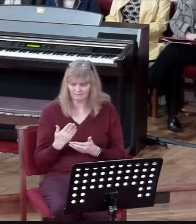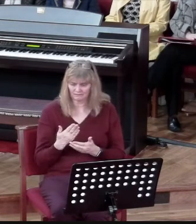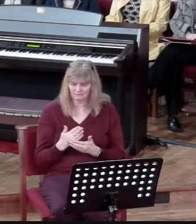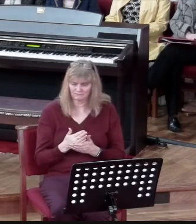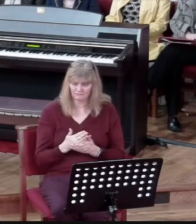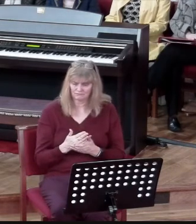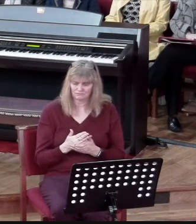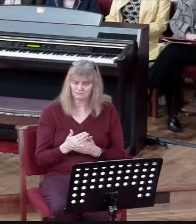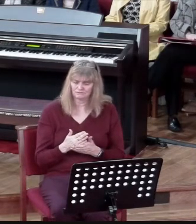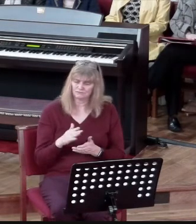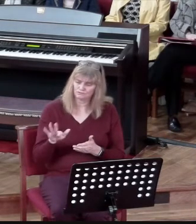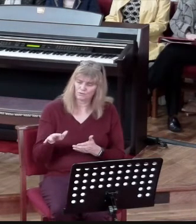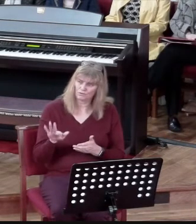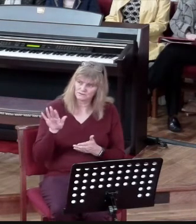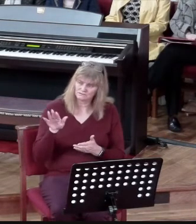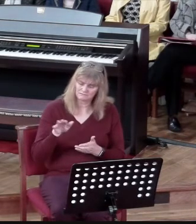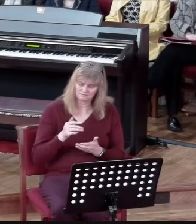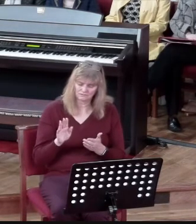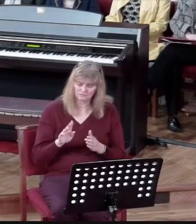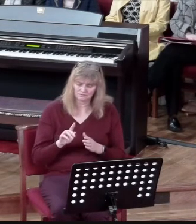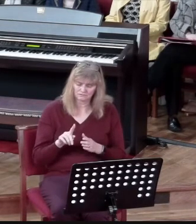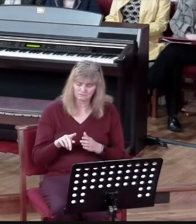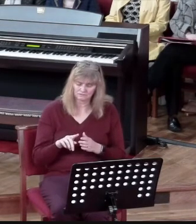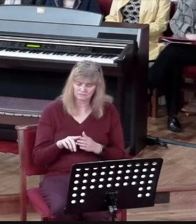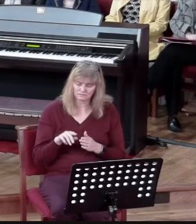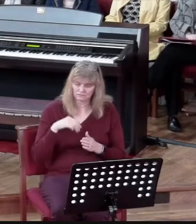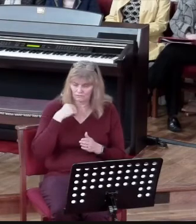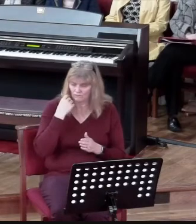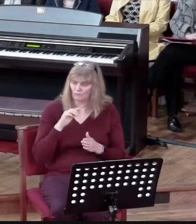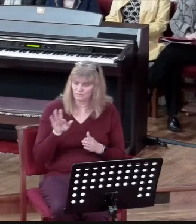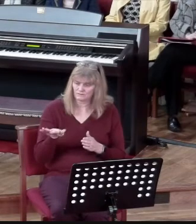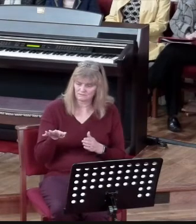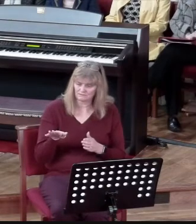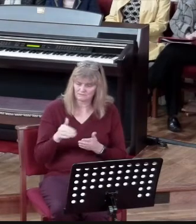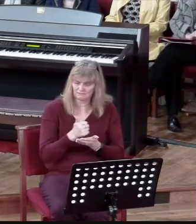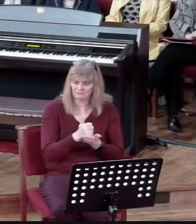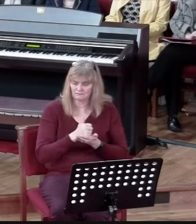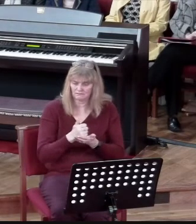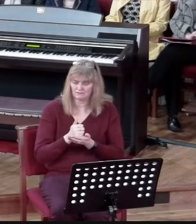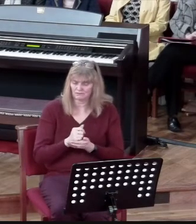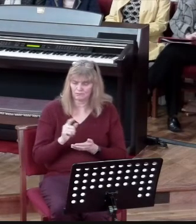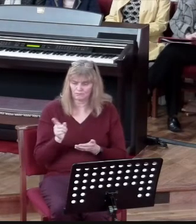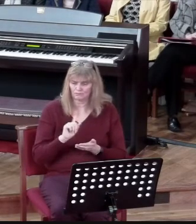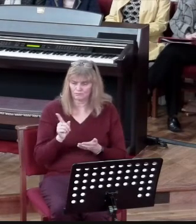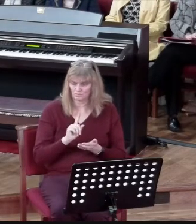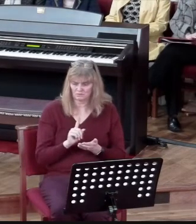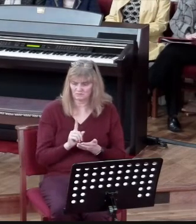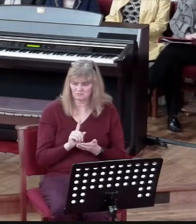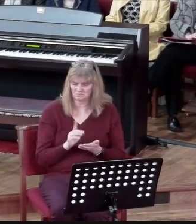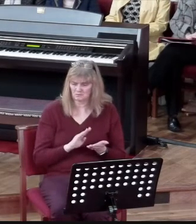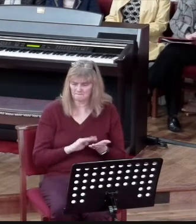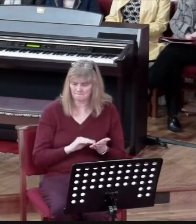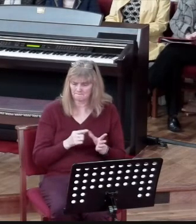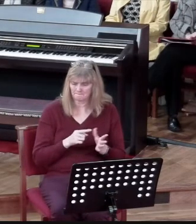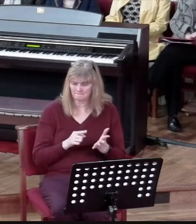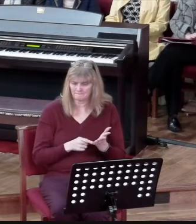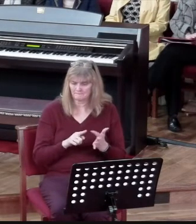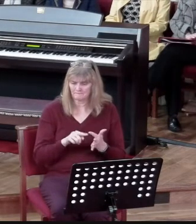for us and of blood shed that we might be forgiven. And we thank you for that empty